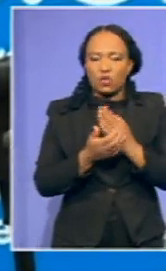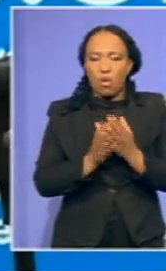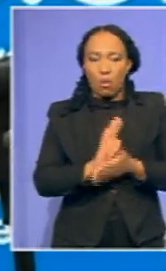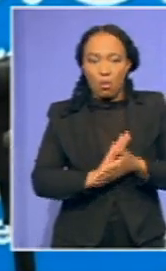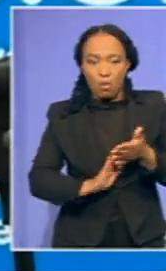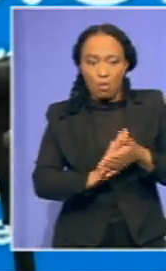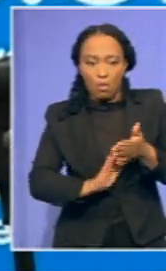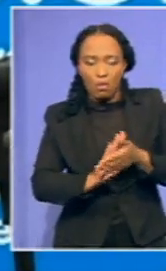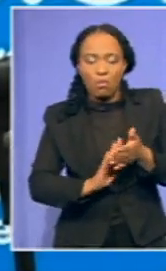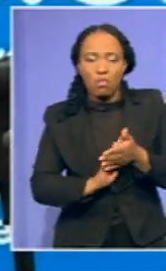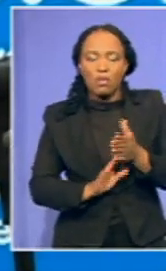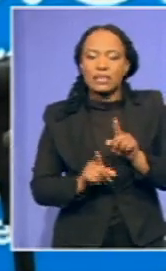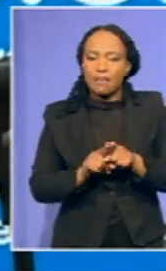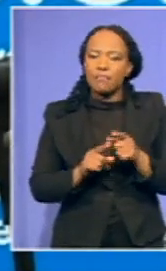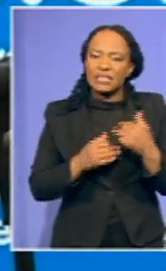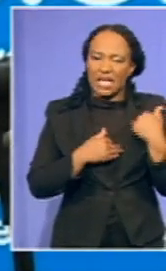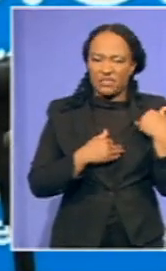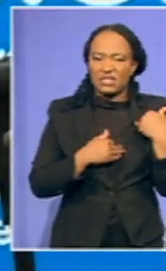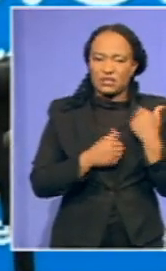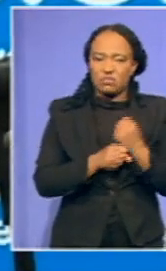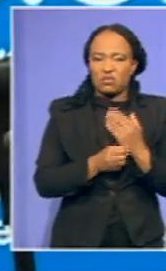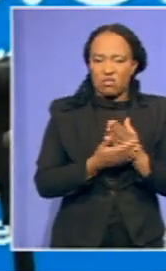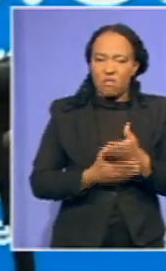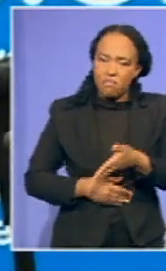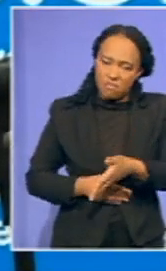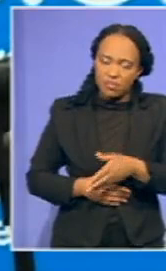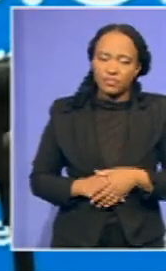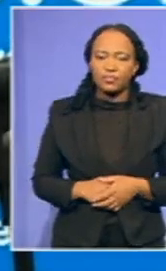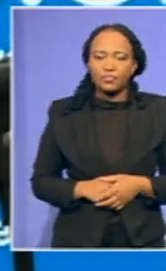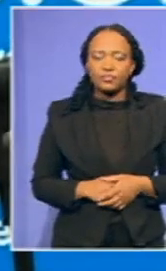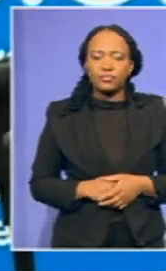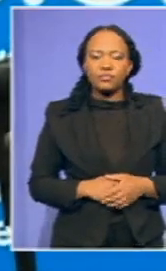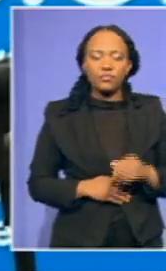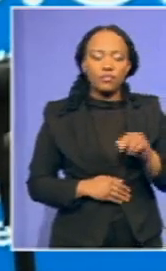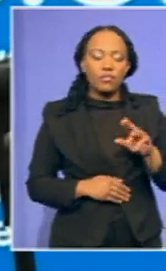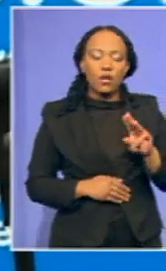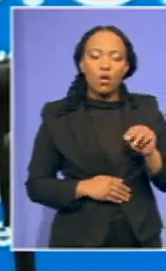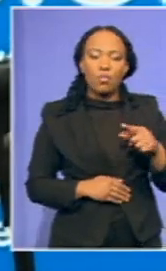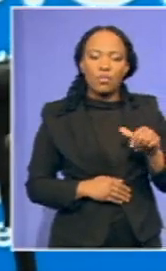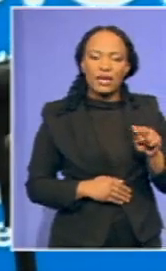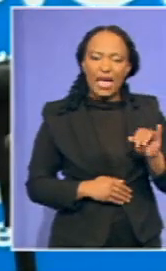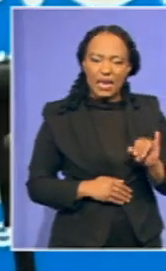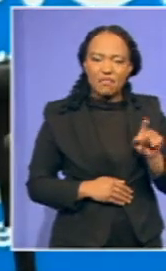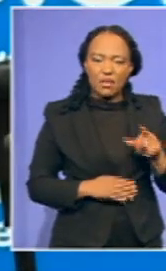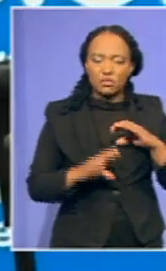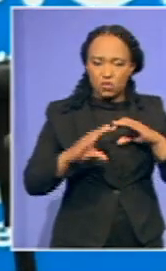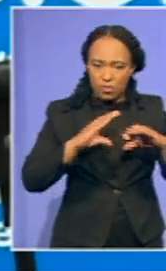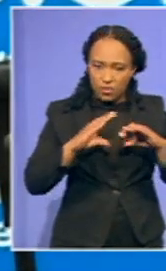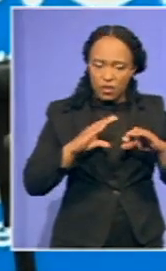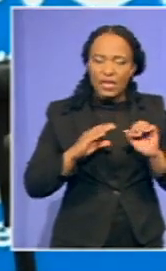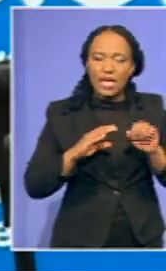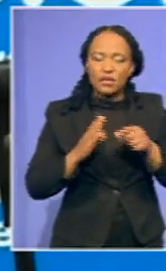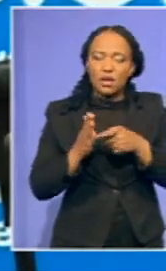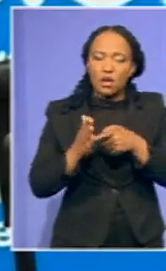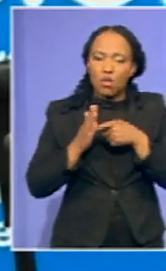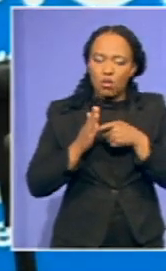ensure that we cover safety concerns. So it will be responsible for Umgeni then to communicate that although we do meet requirements